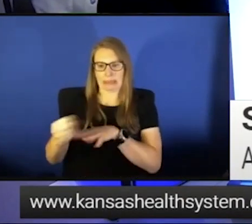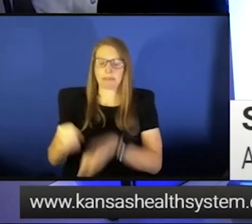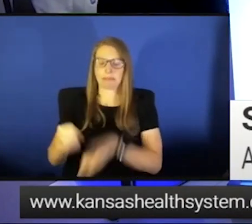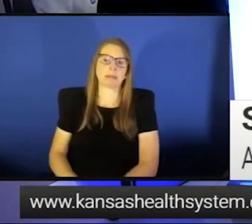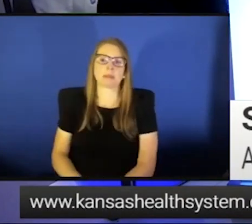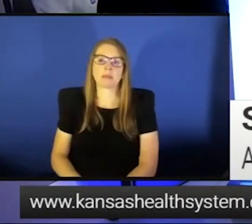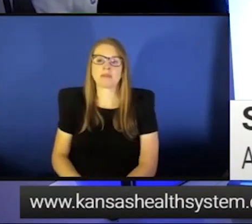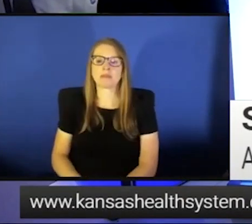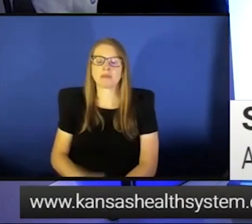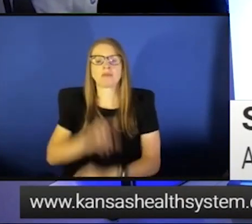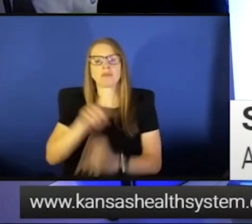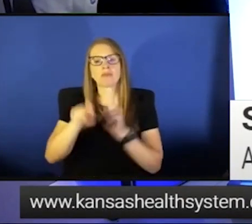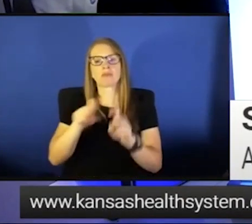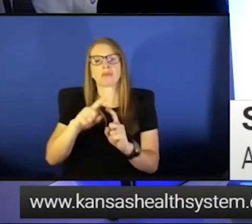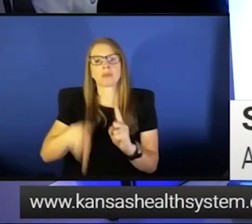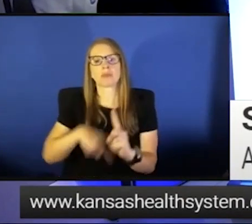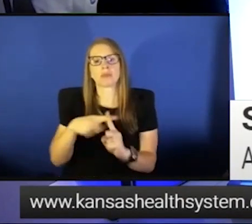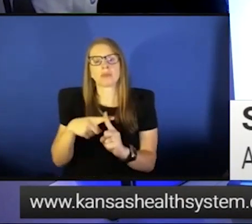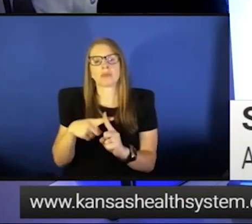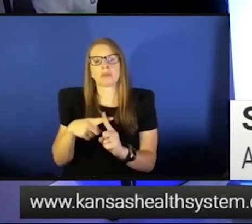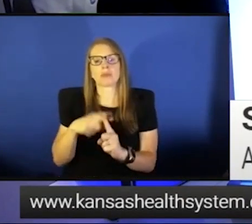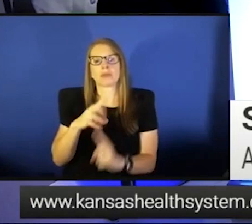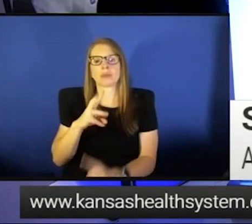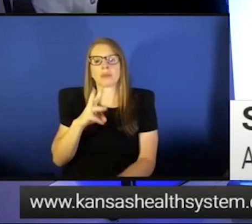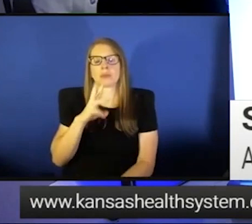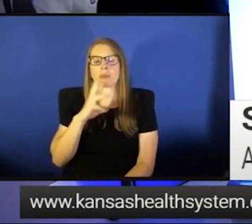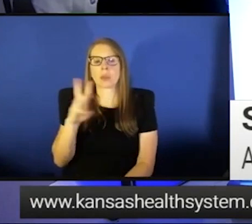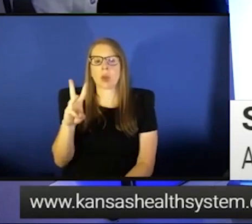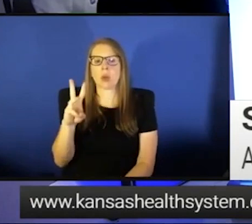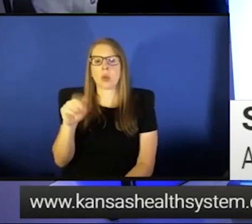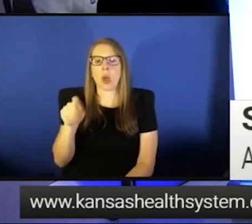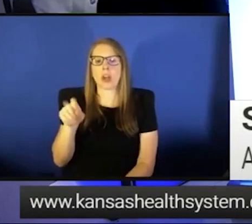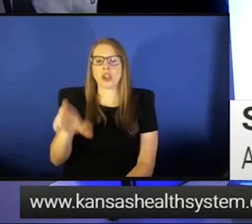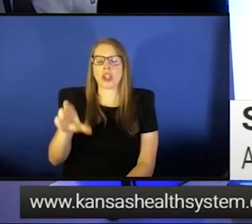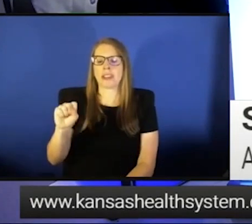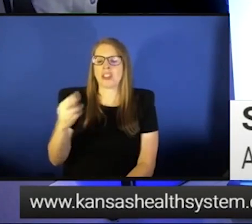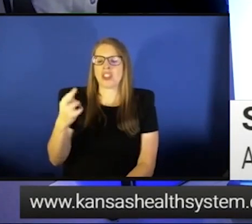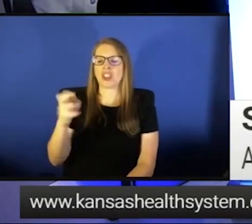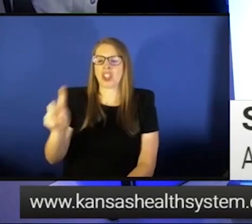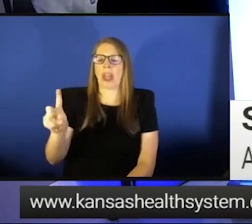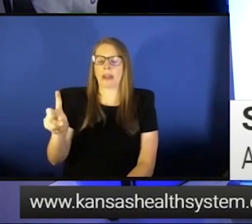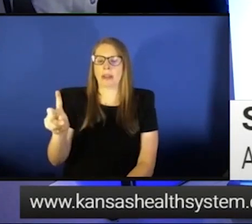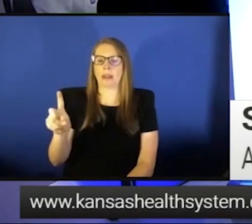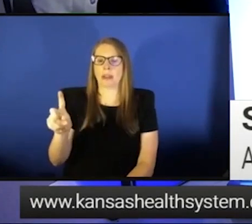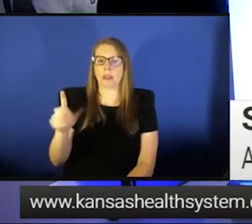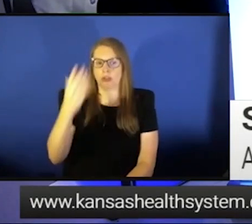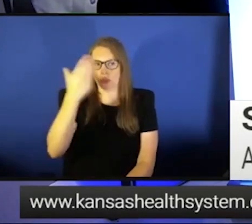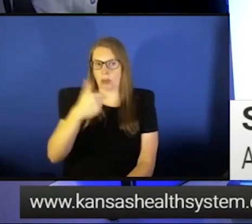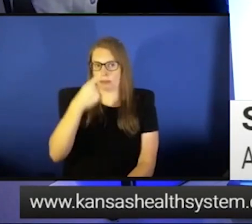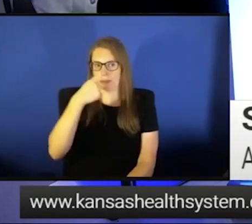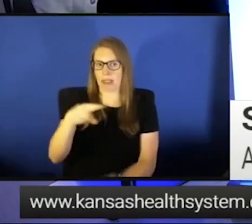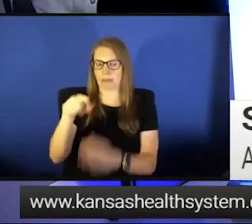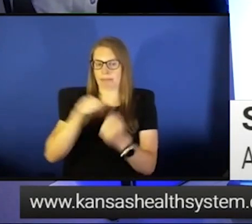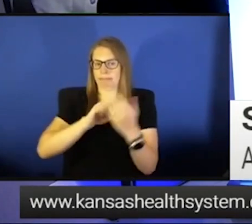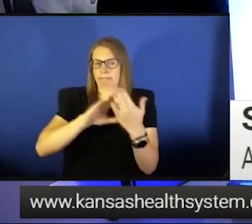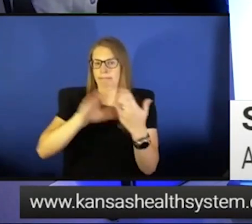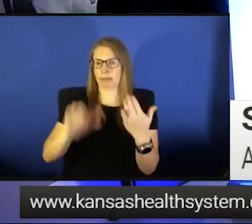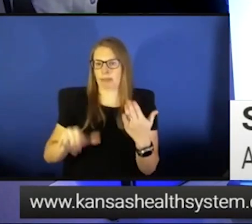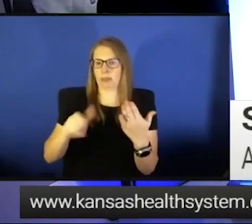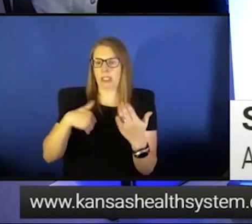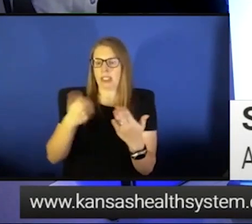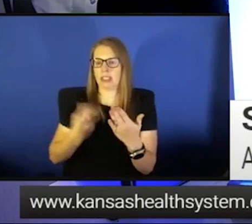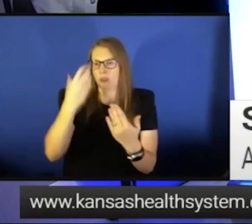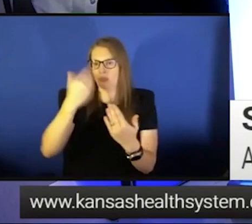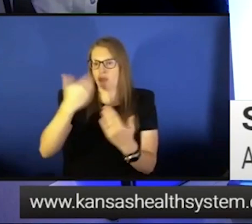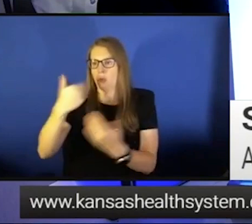question is about watershed stroke. Pam wants to know if you would address that. She said, I had several strokes 3 years